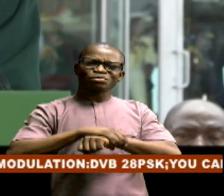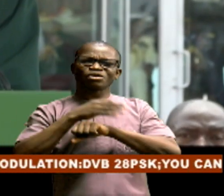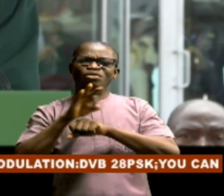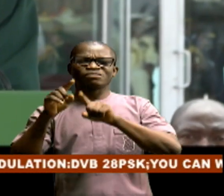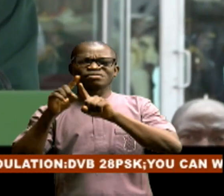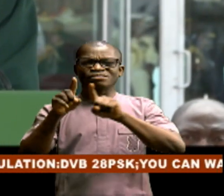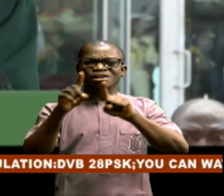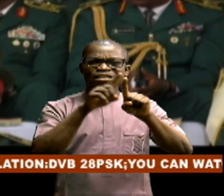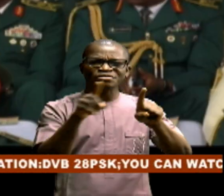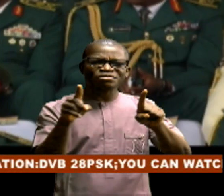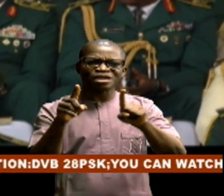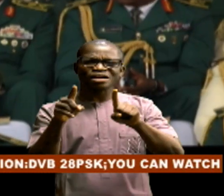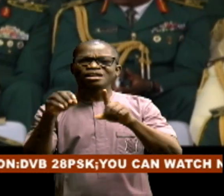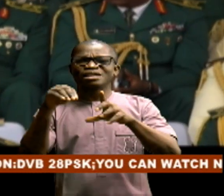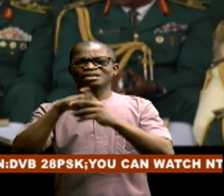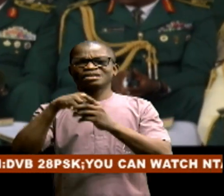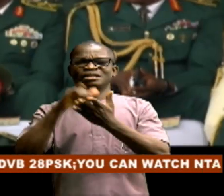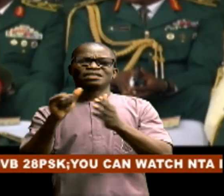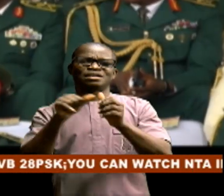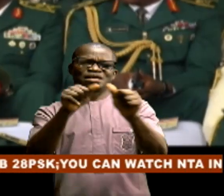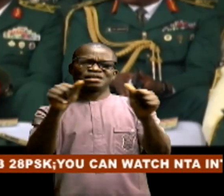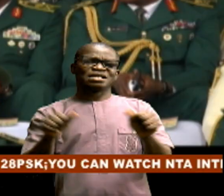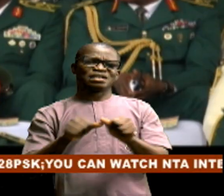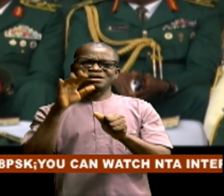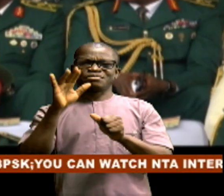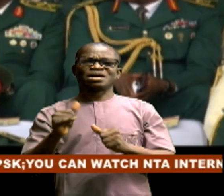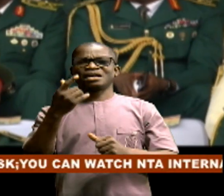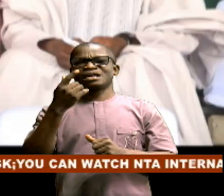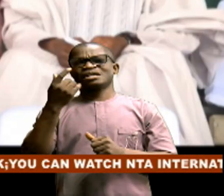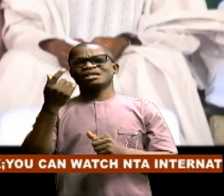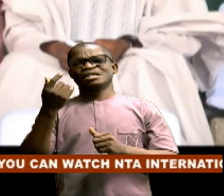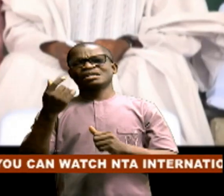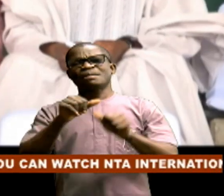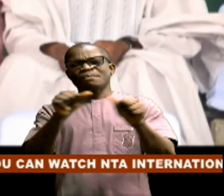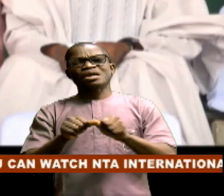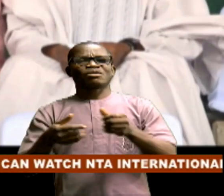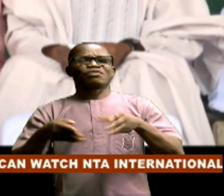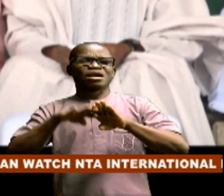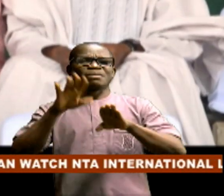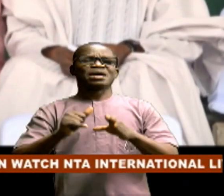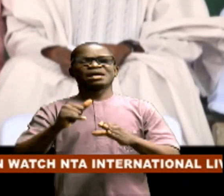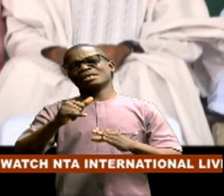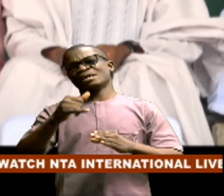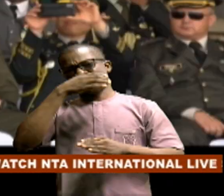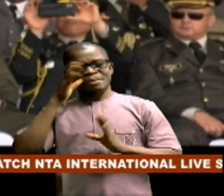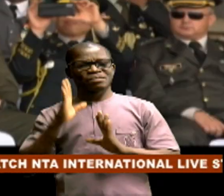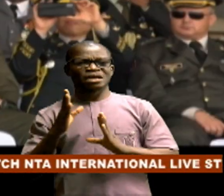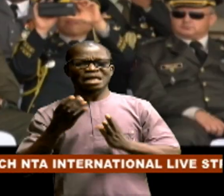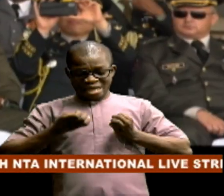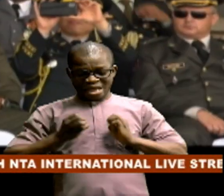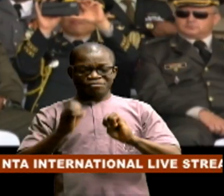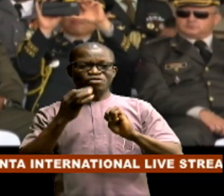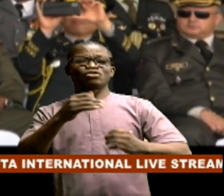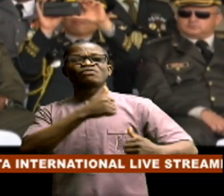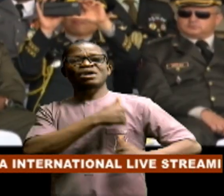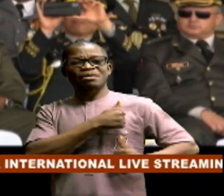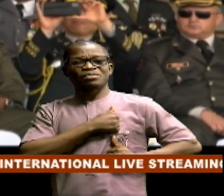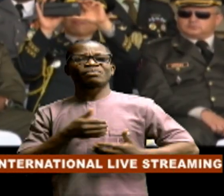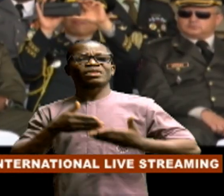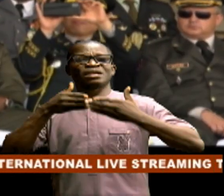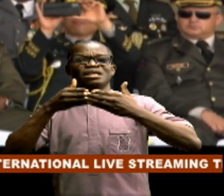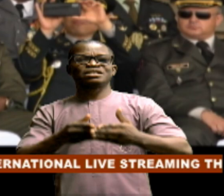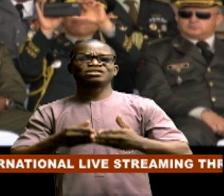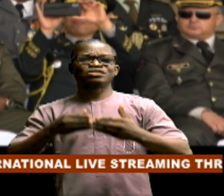territories hitherto held by the insurgents. The efforts of the troops leading